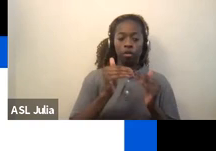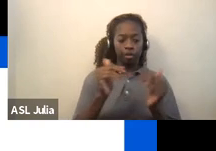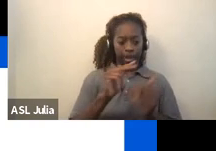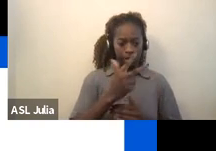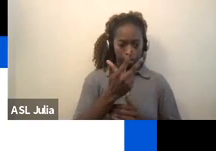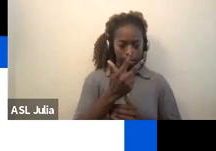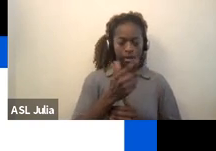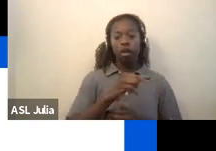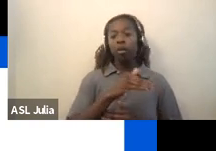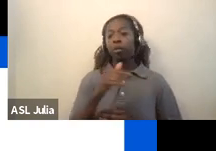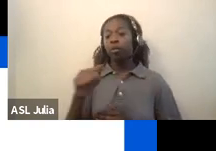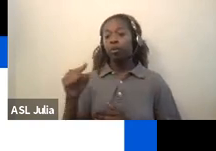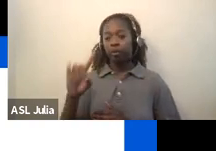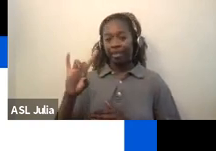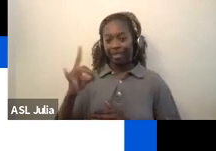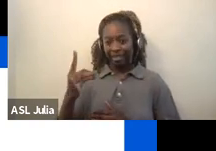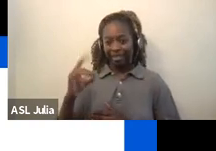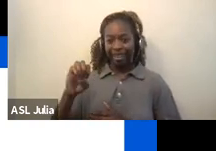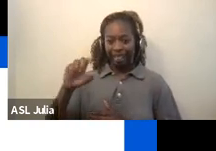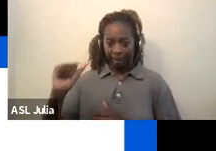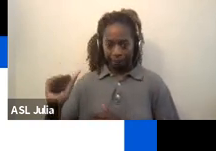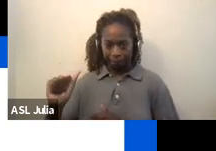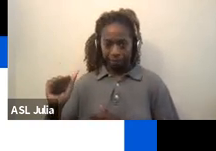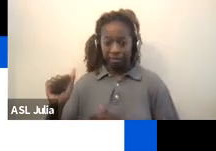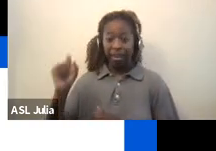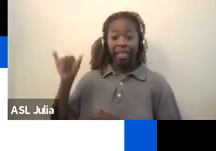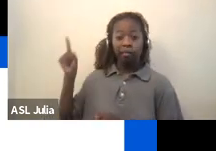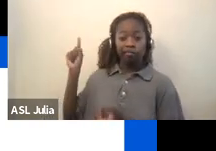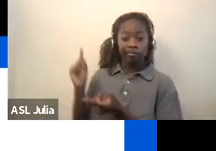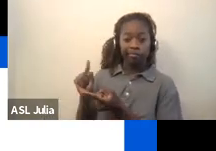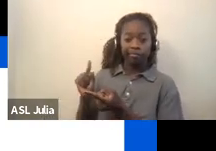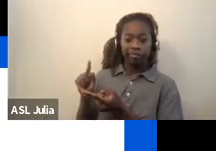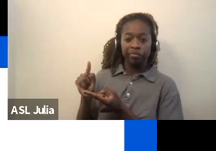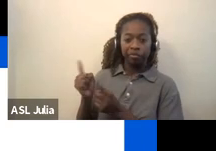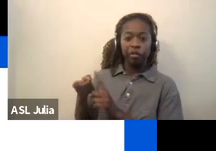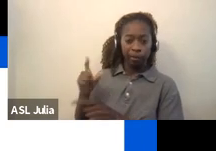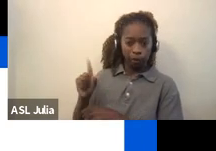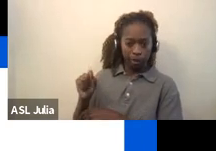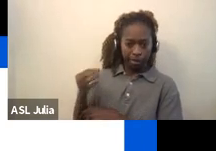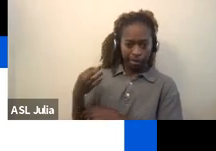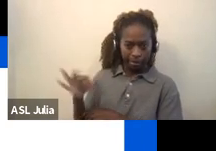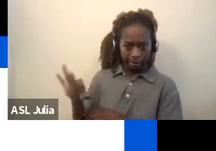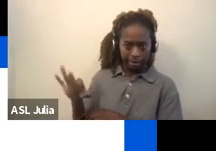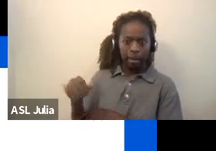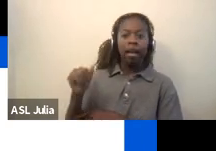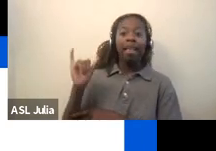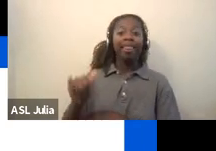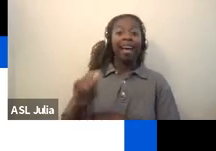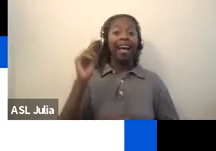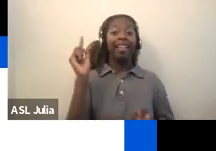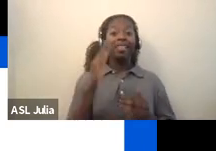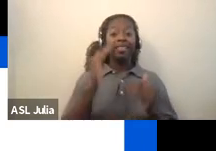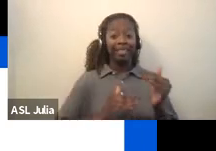decrease of four percentage points from 2019 which is less than the statewide decline of 6